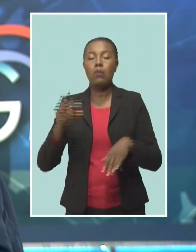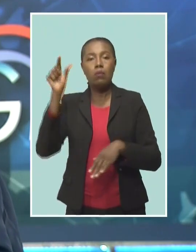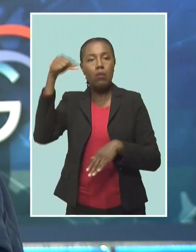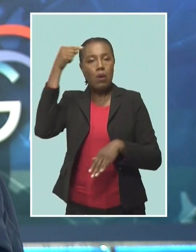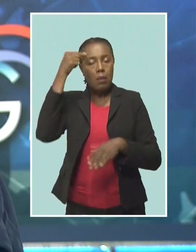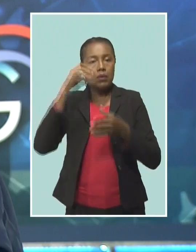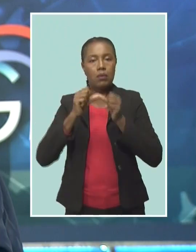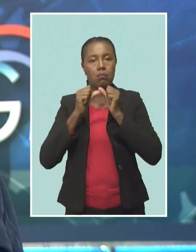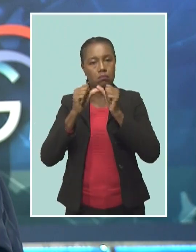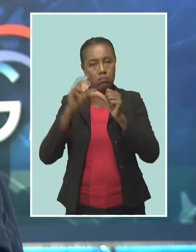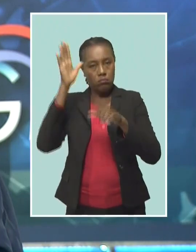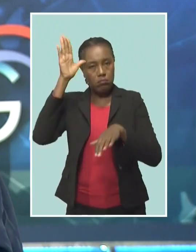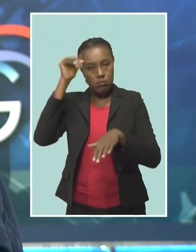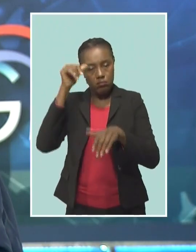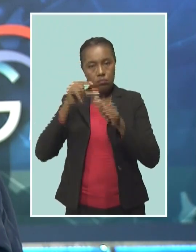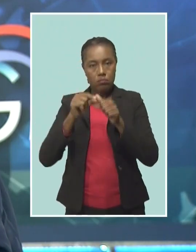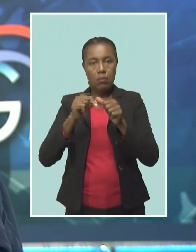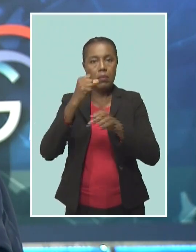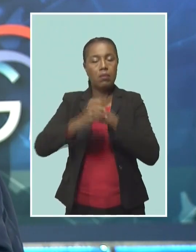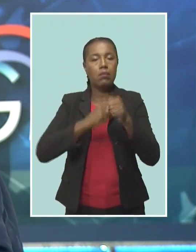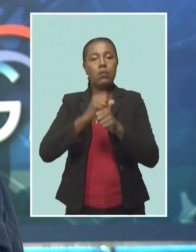to 60% by